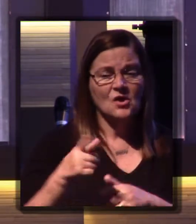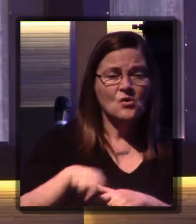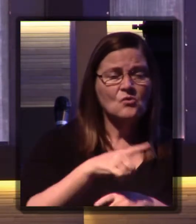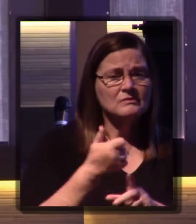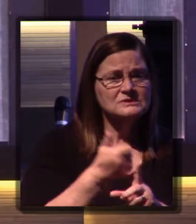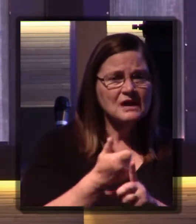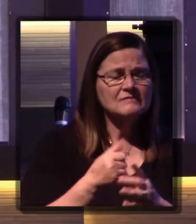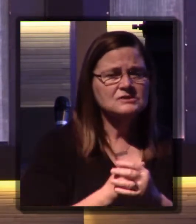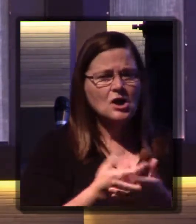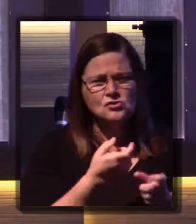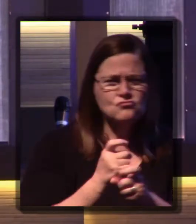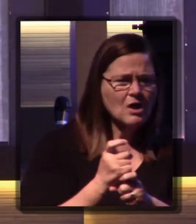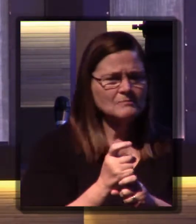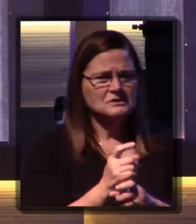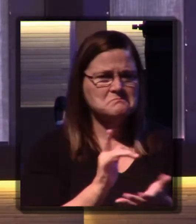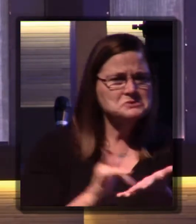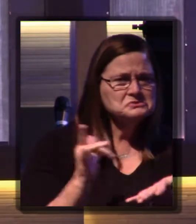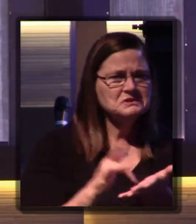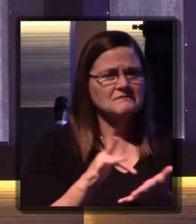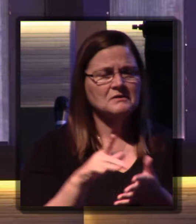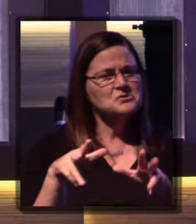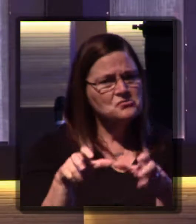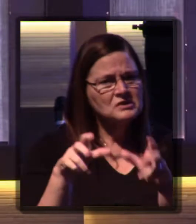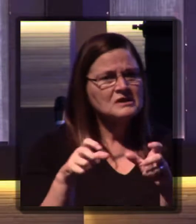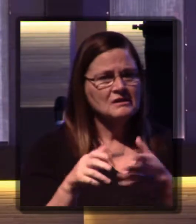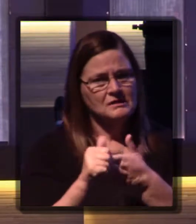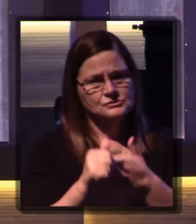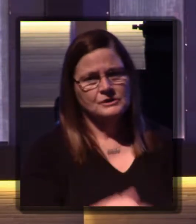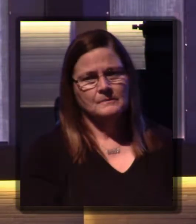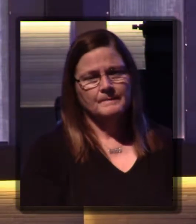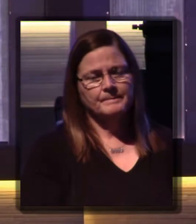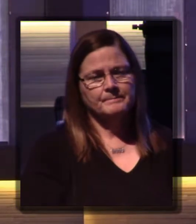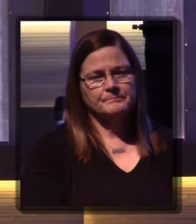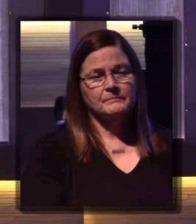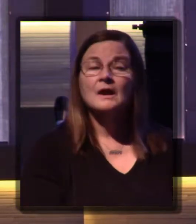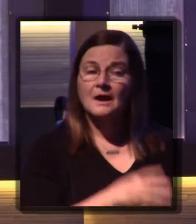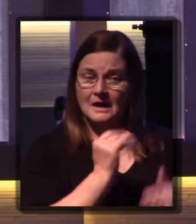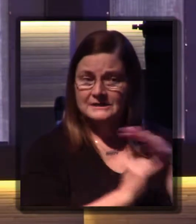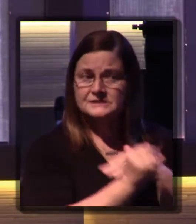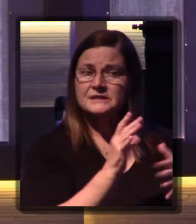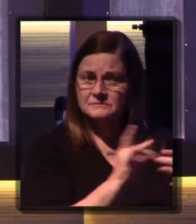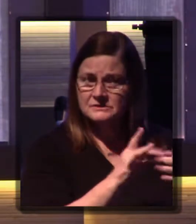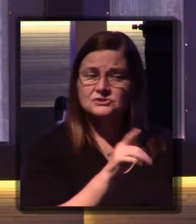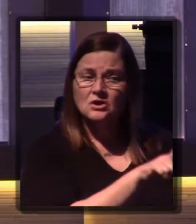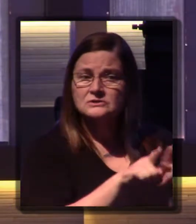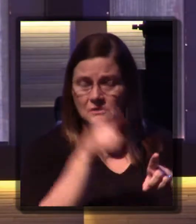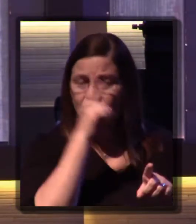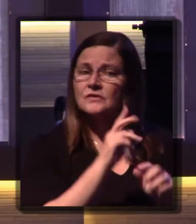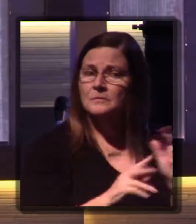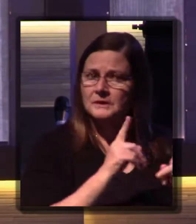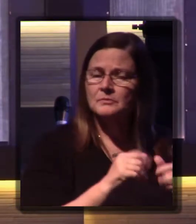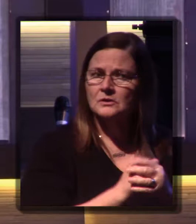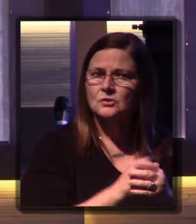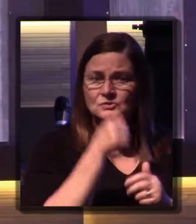corrupt, abusive, greedy leadership. His message is also to the victims, to those